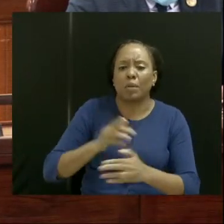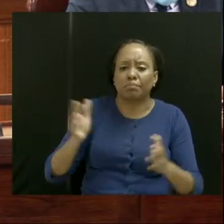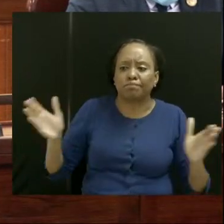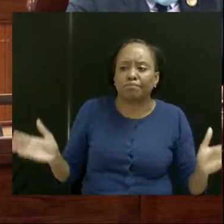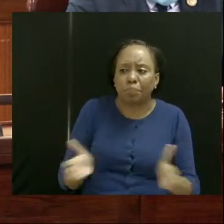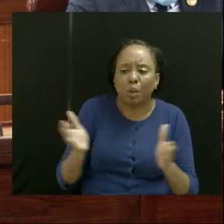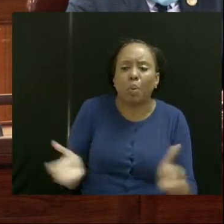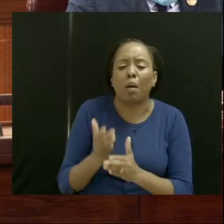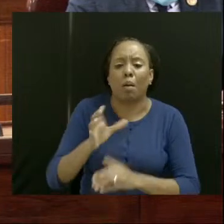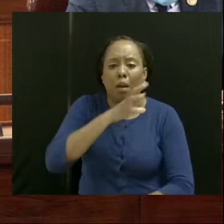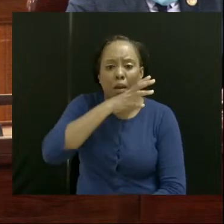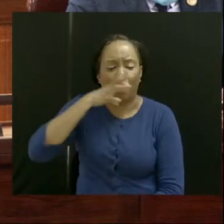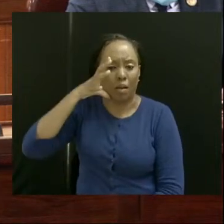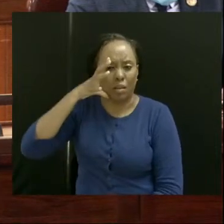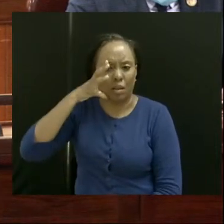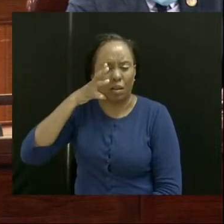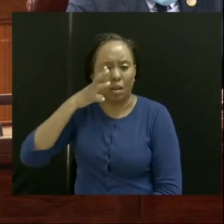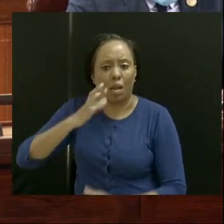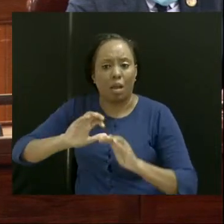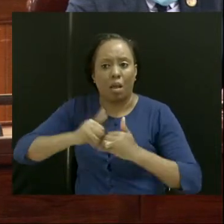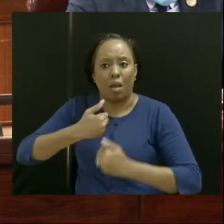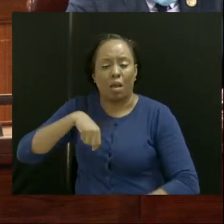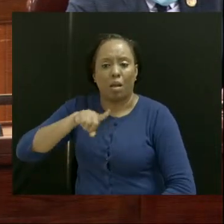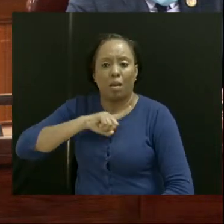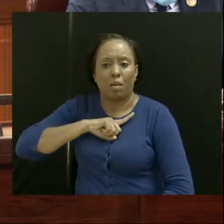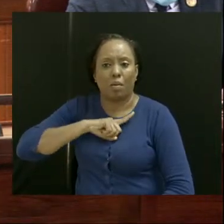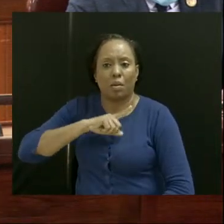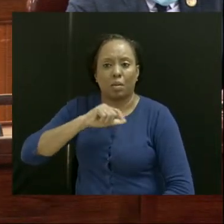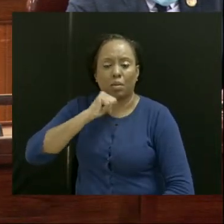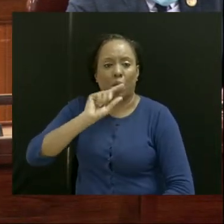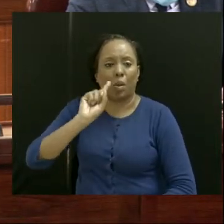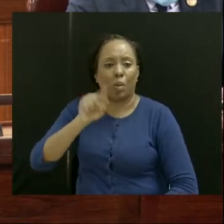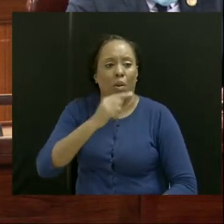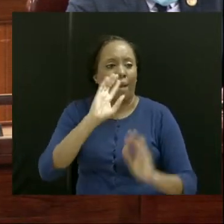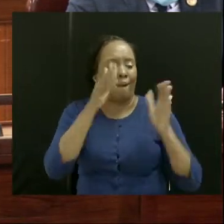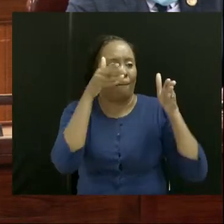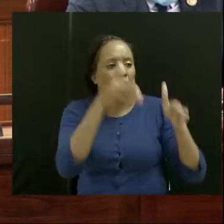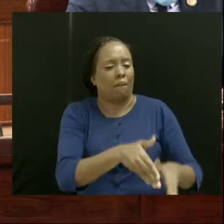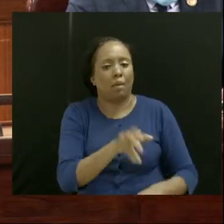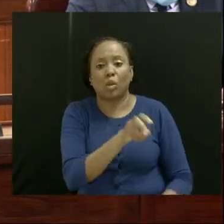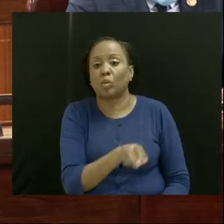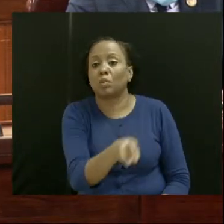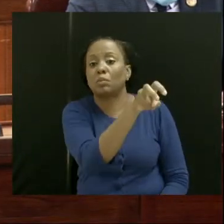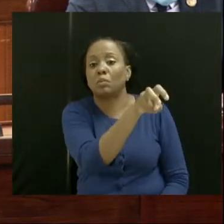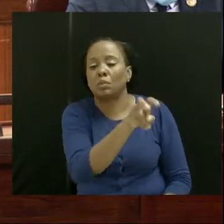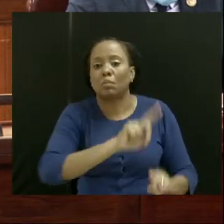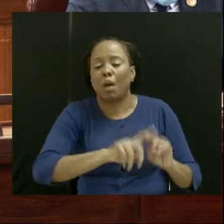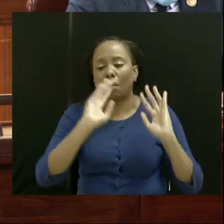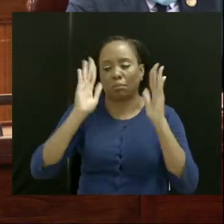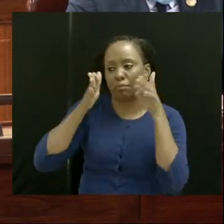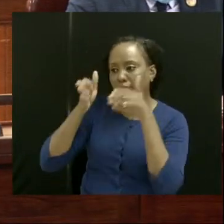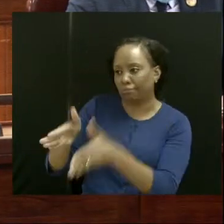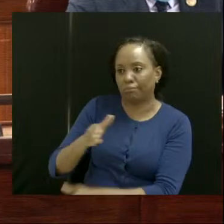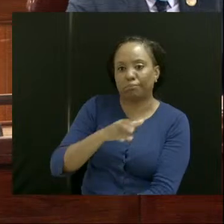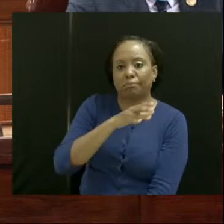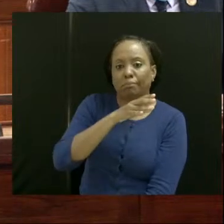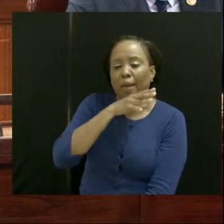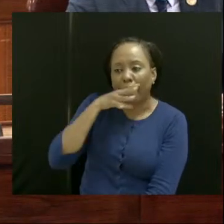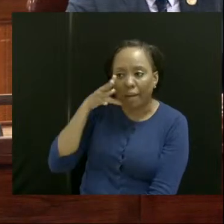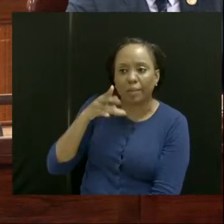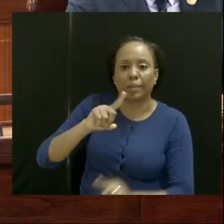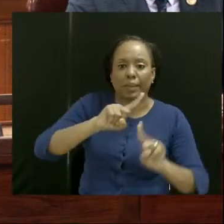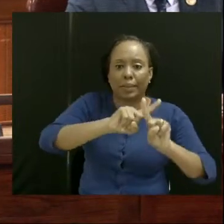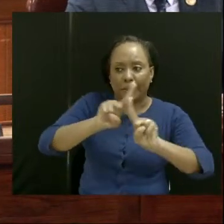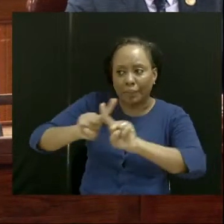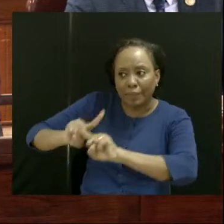agriculture sector and move us away from being a one-pillar economy? The discussion should